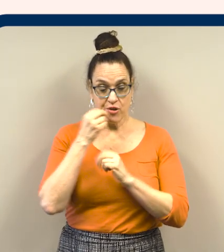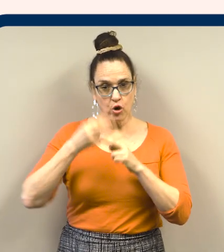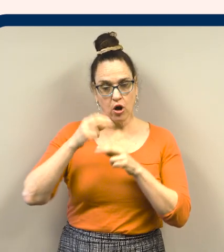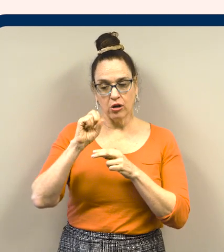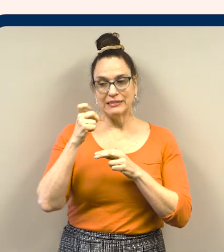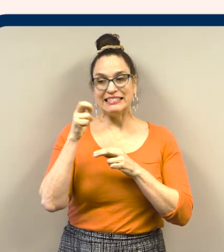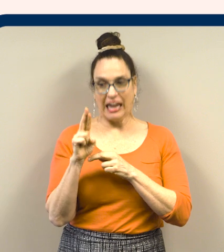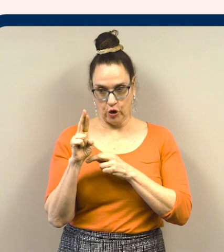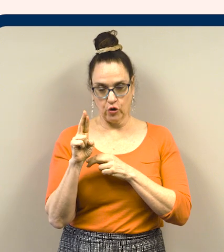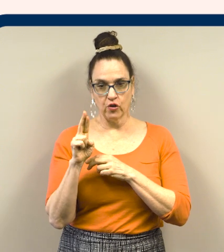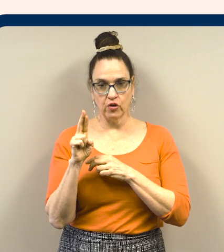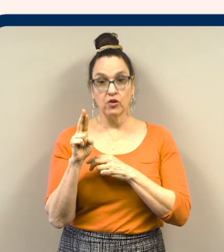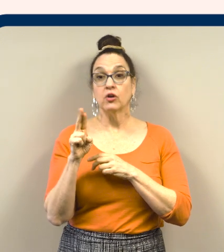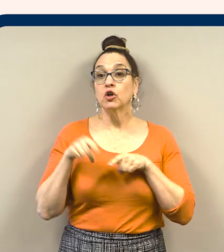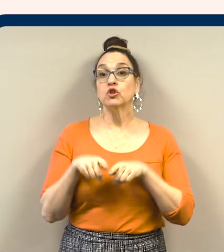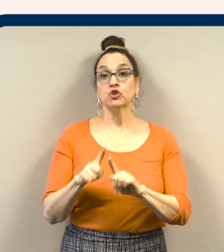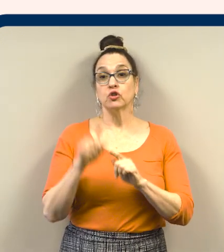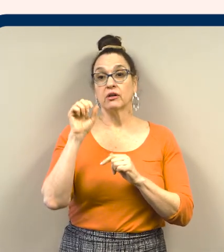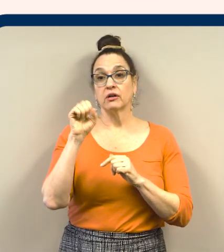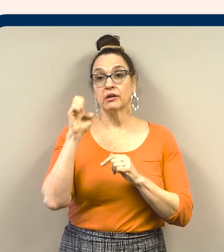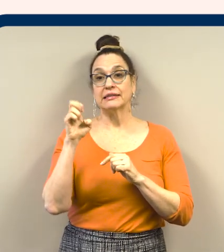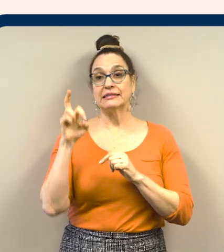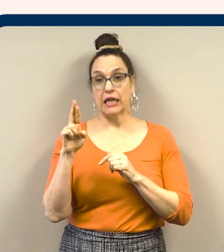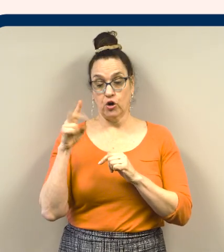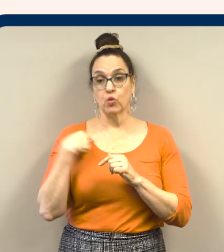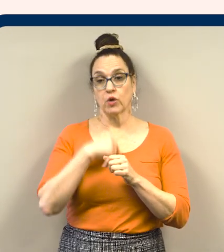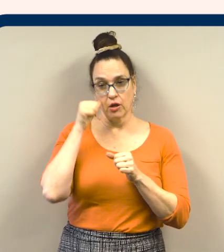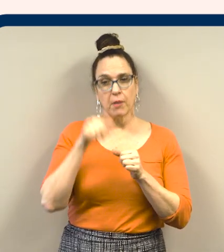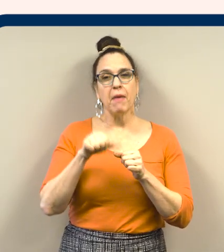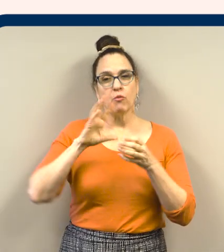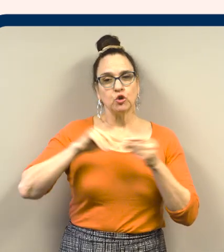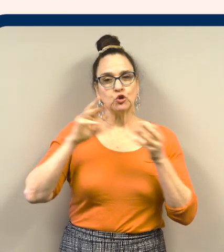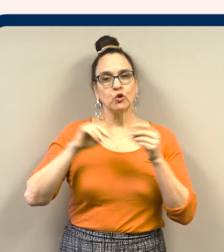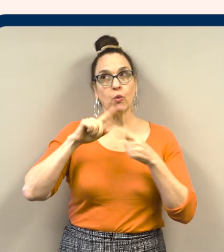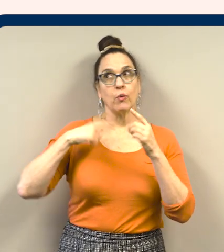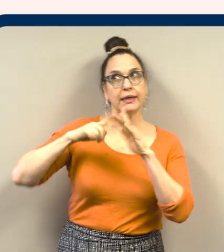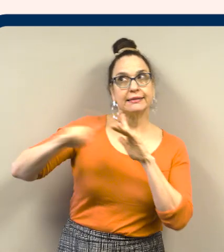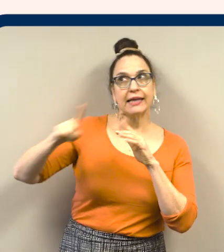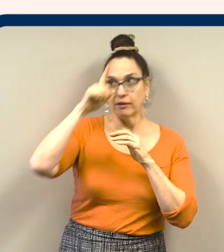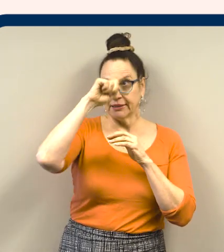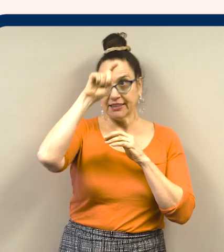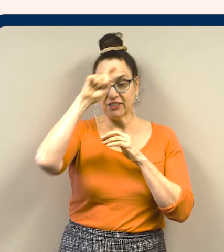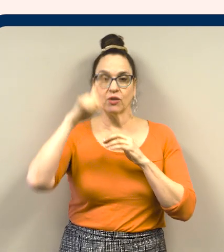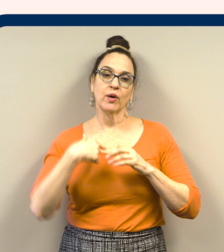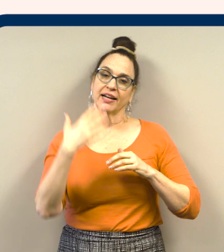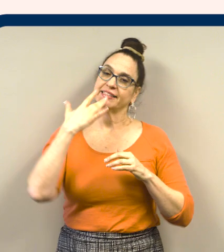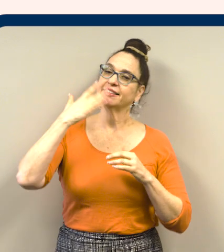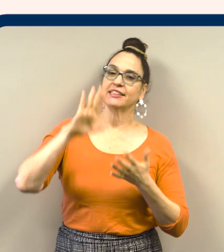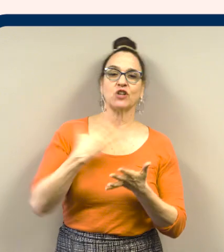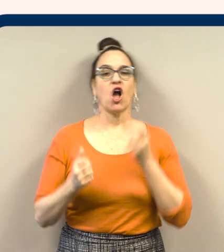order. During the Seder, we recount the story of the Exodus, sing songs,